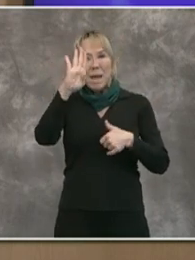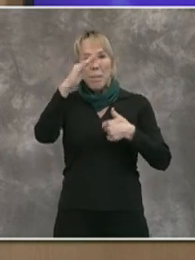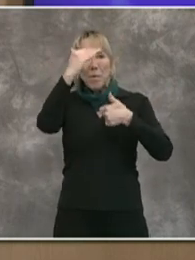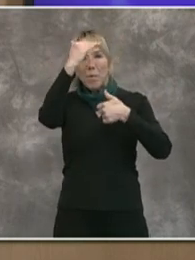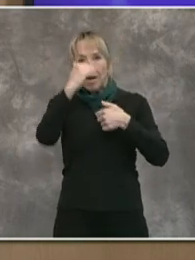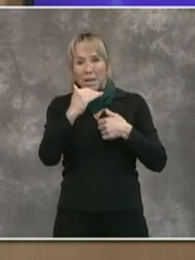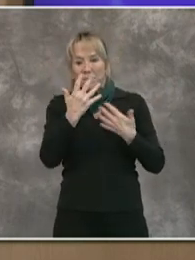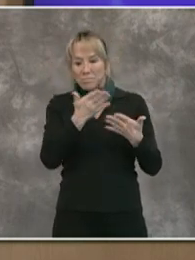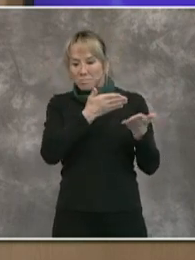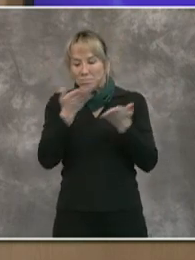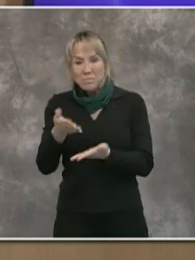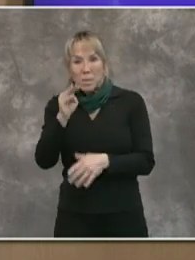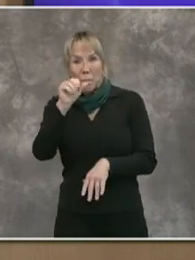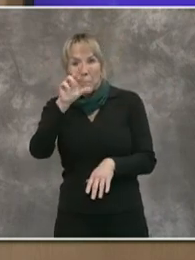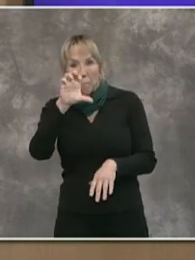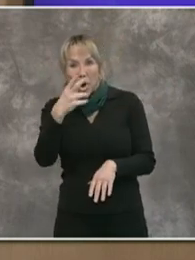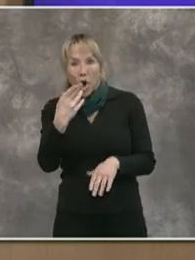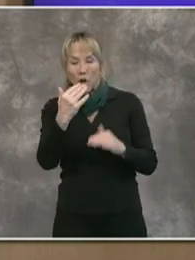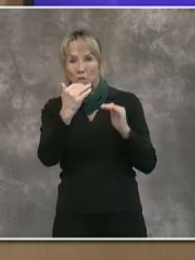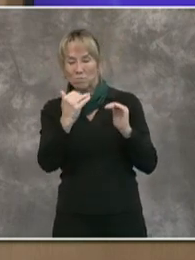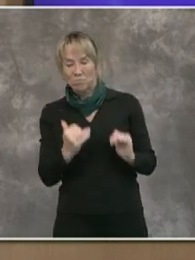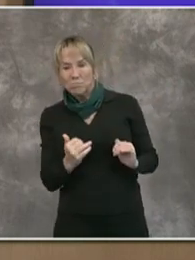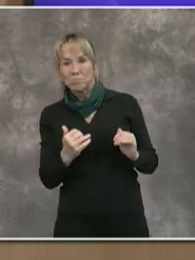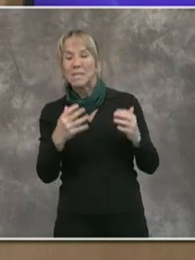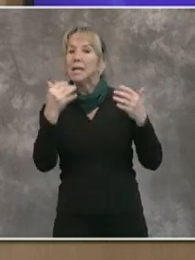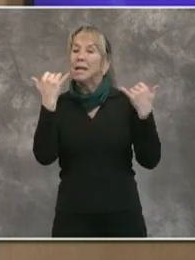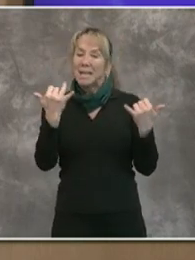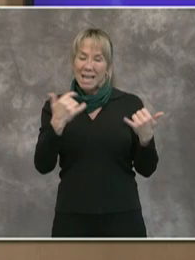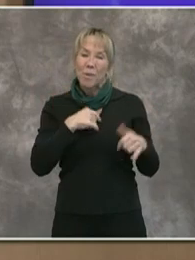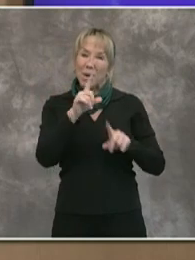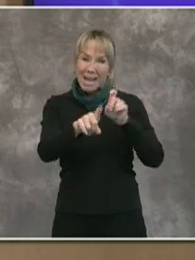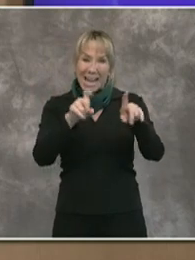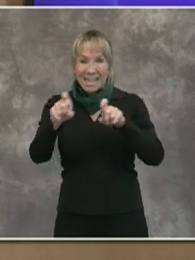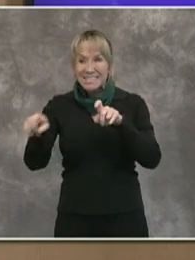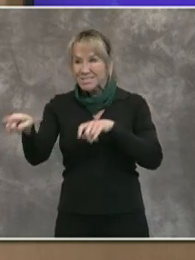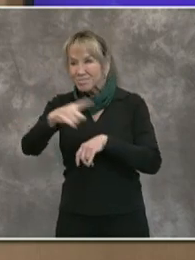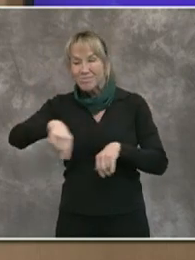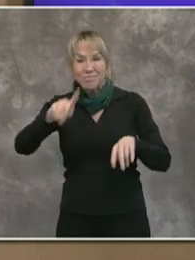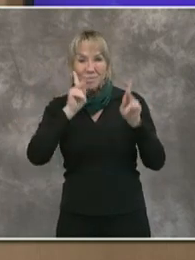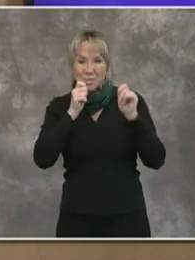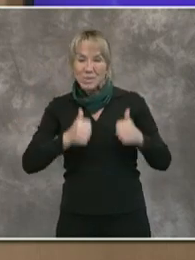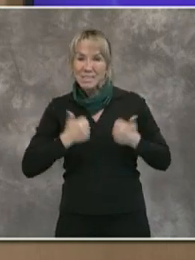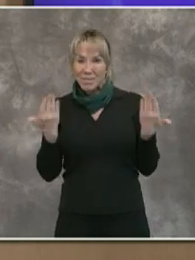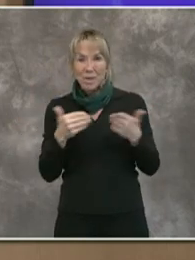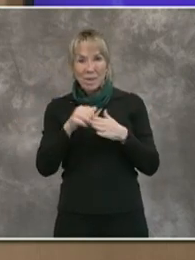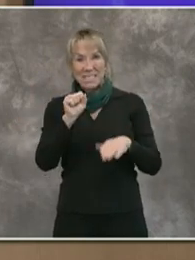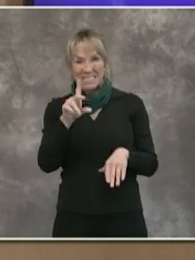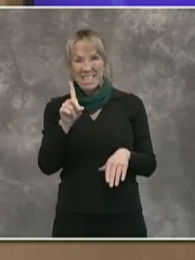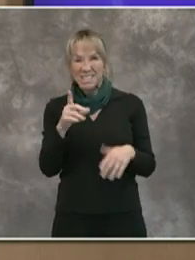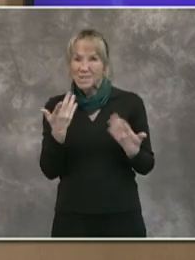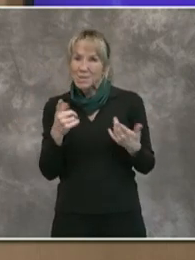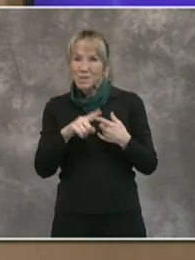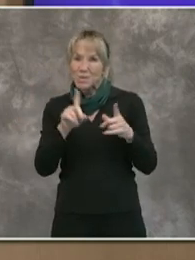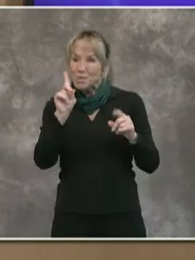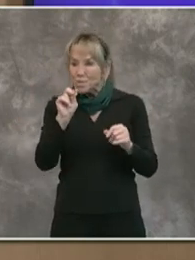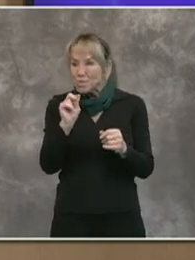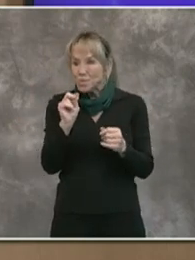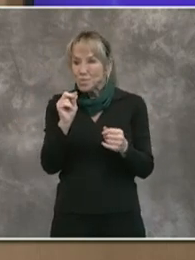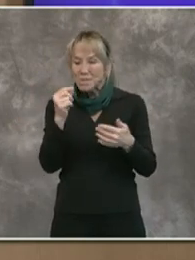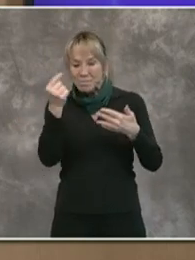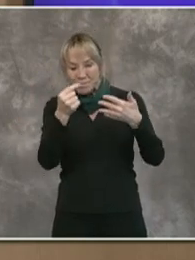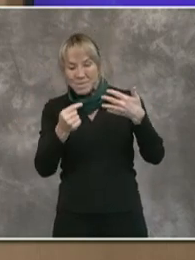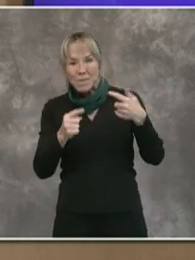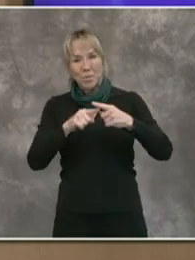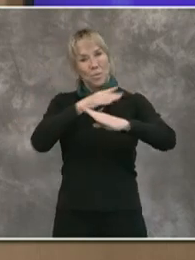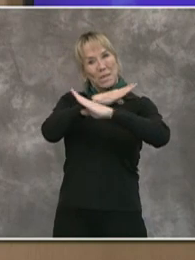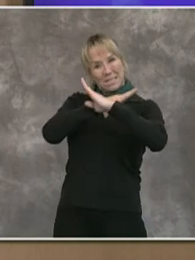March, we asked San Diegans to take unprecedented, often uncomfortable steps that were needed to protect life, to protect all of